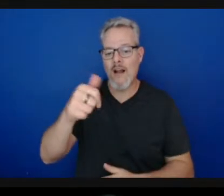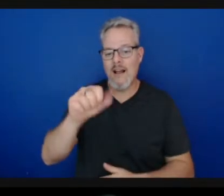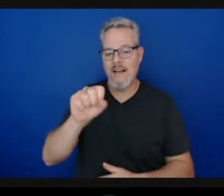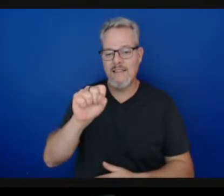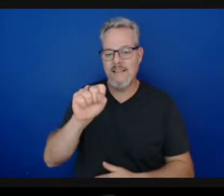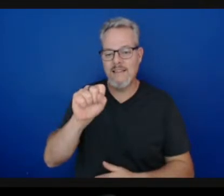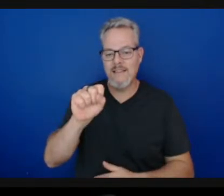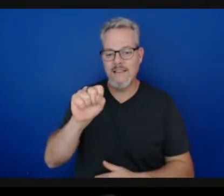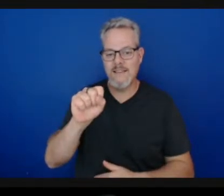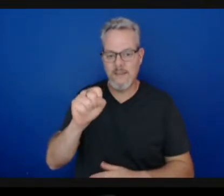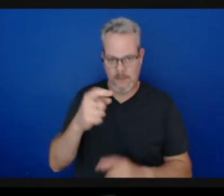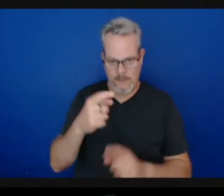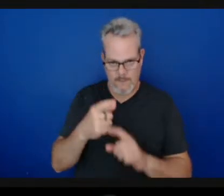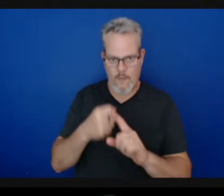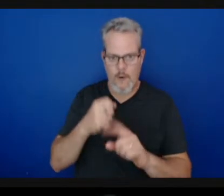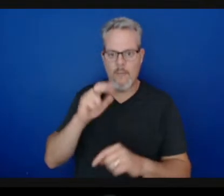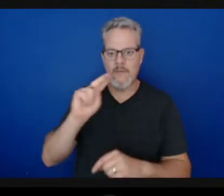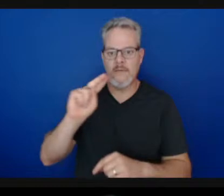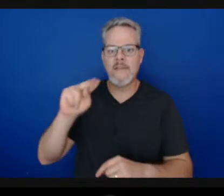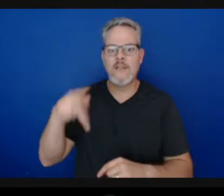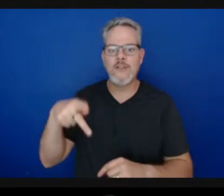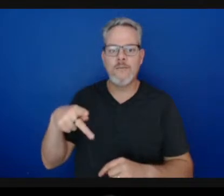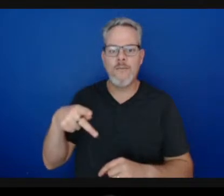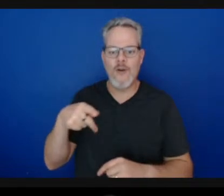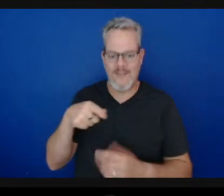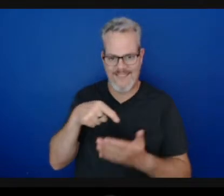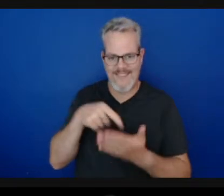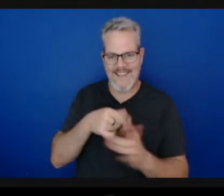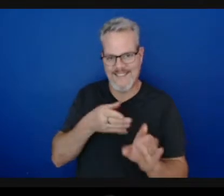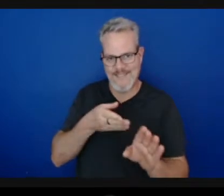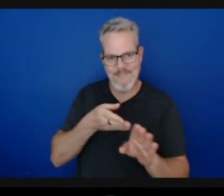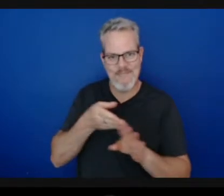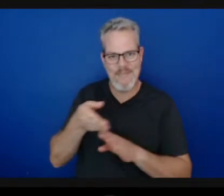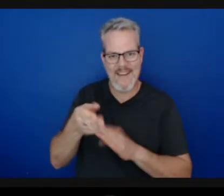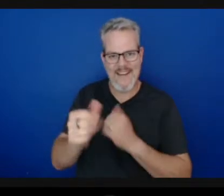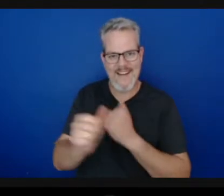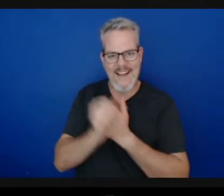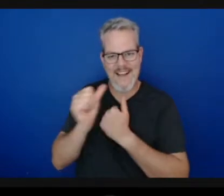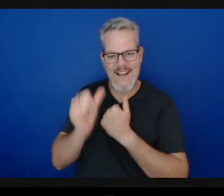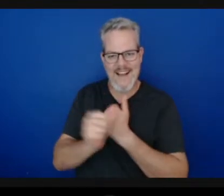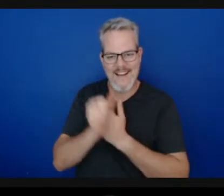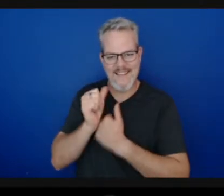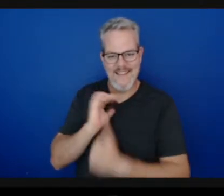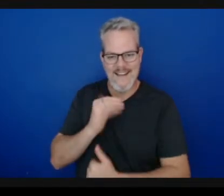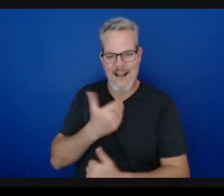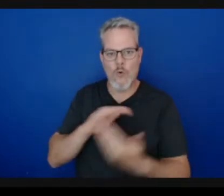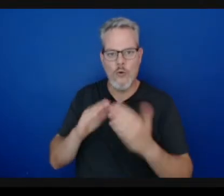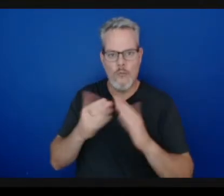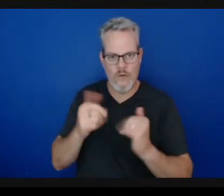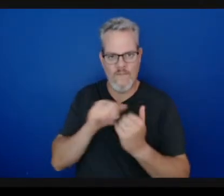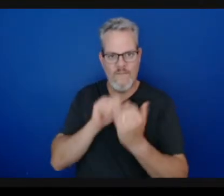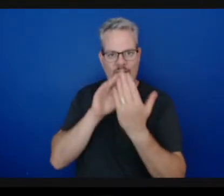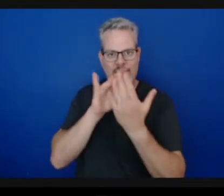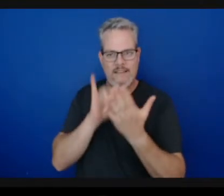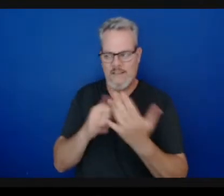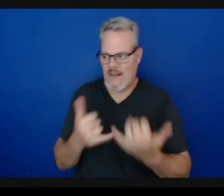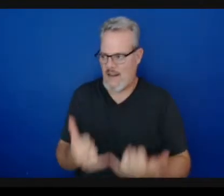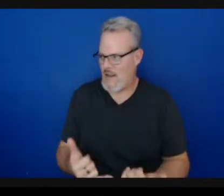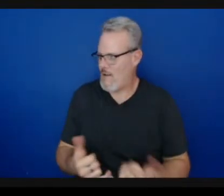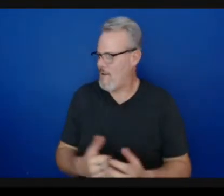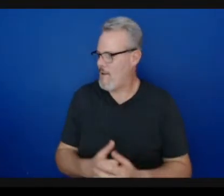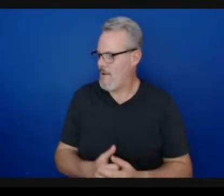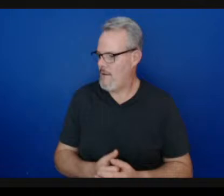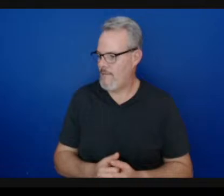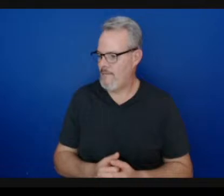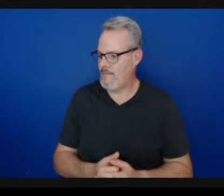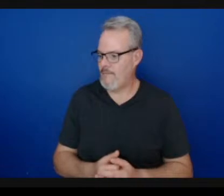from the national park because that's the main volcanic hazard our community faces at this point. And if you're in a